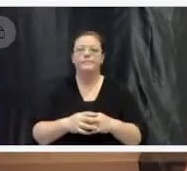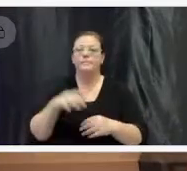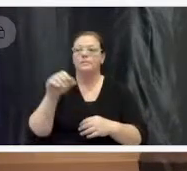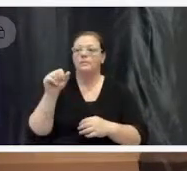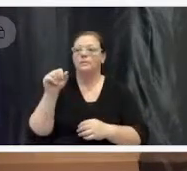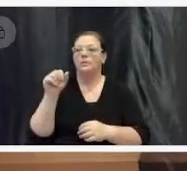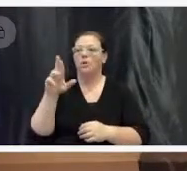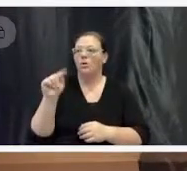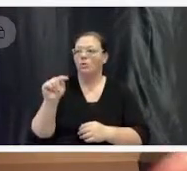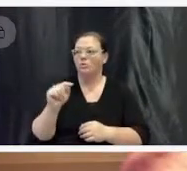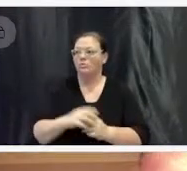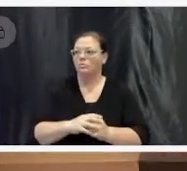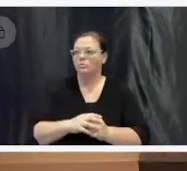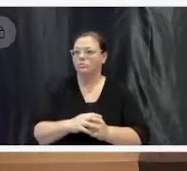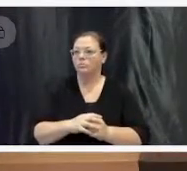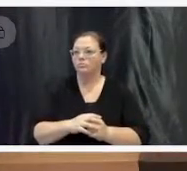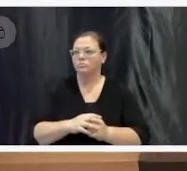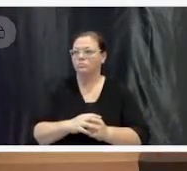Hart.